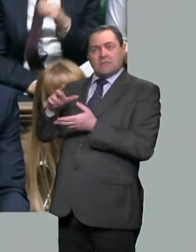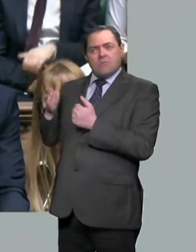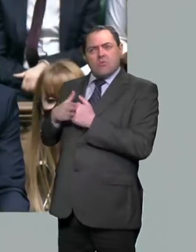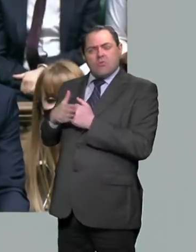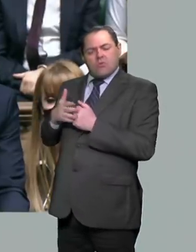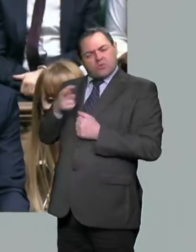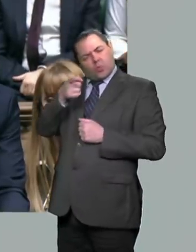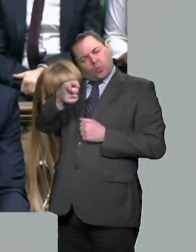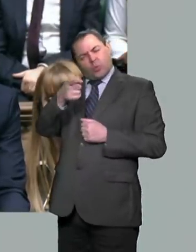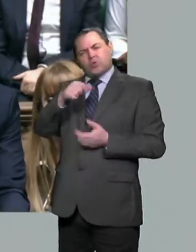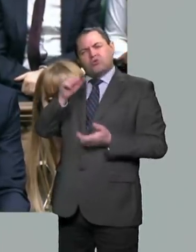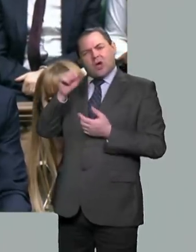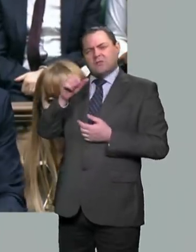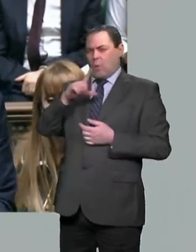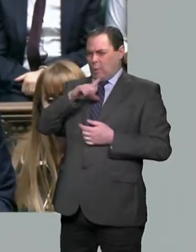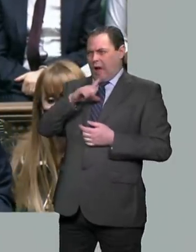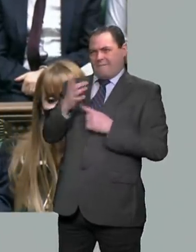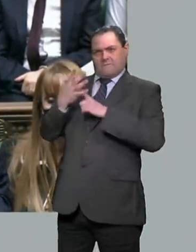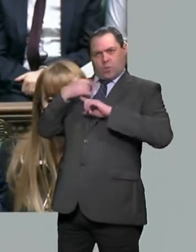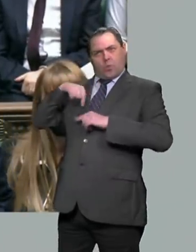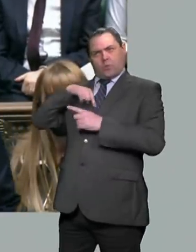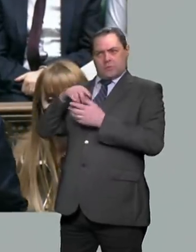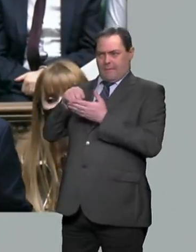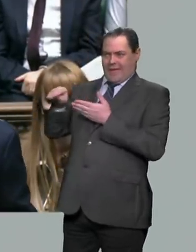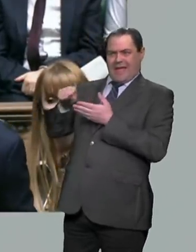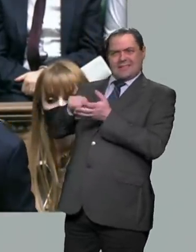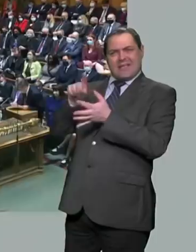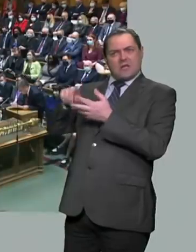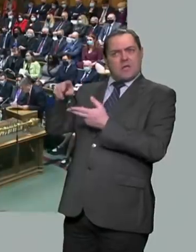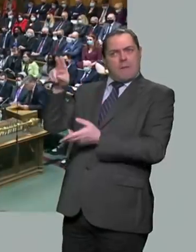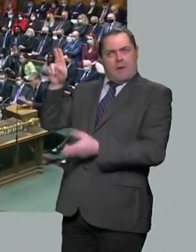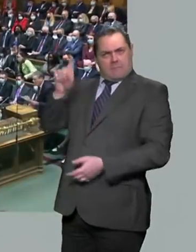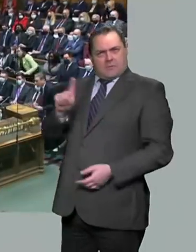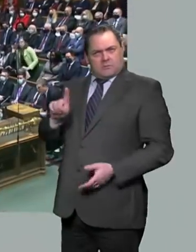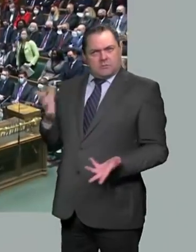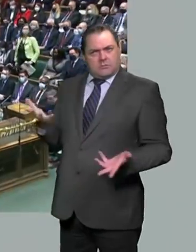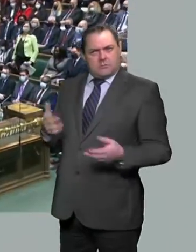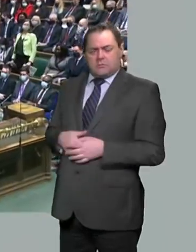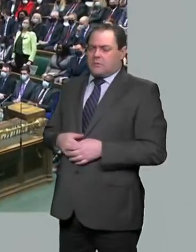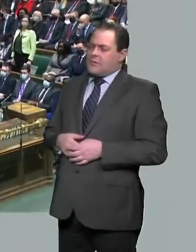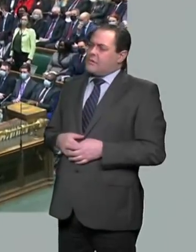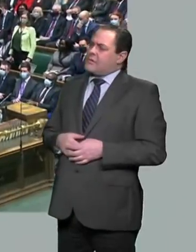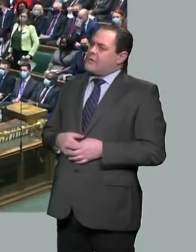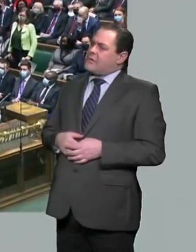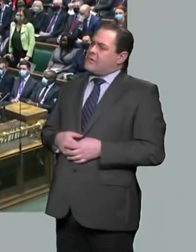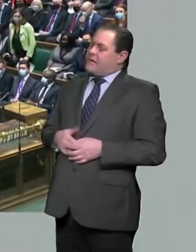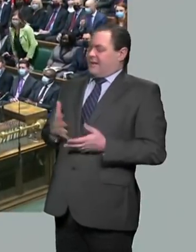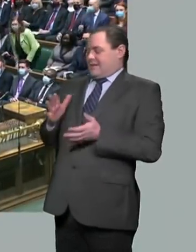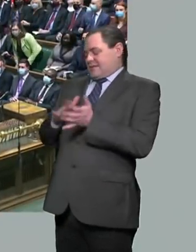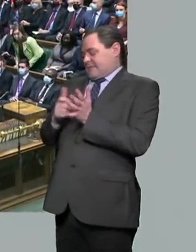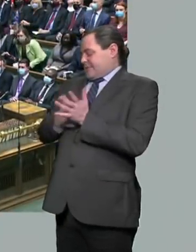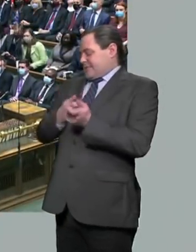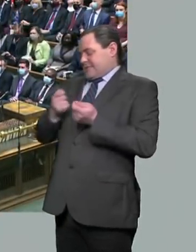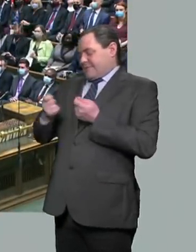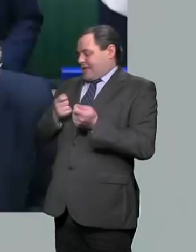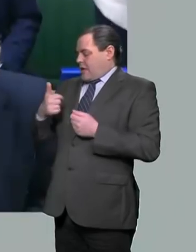and the Chancellor keep raising taxes on working people? Prime Minister. Mr. Speaker, what we are